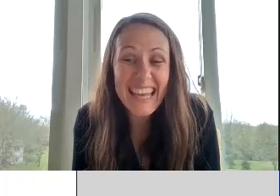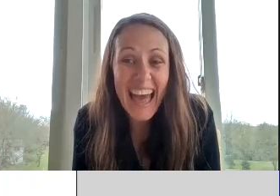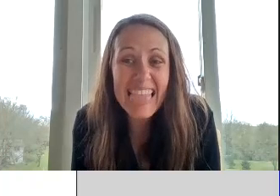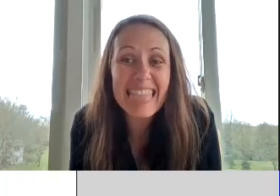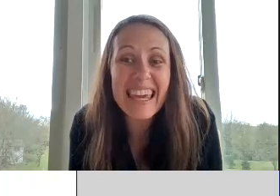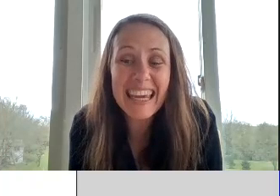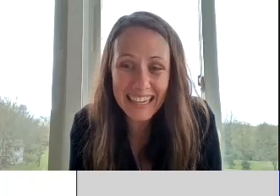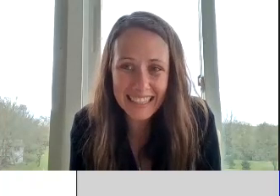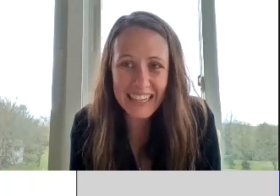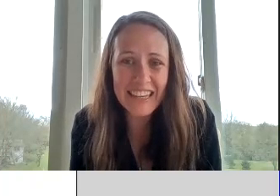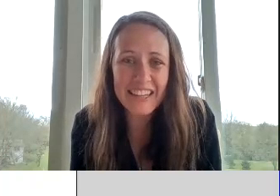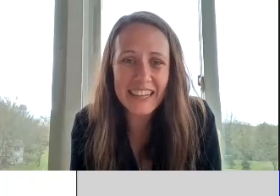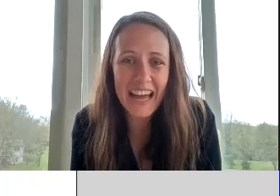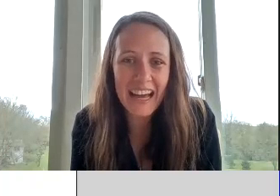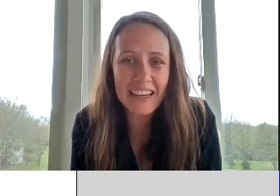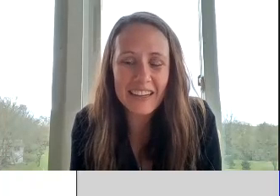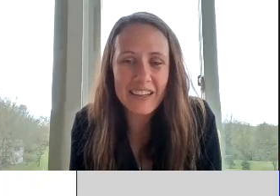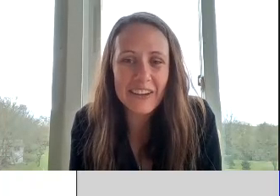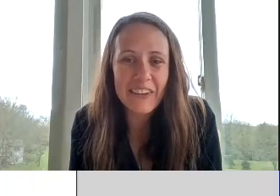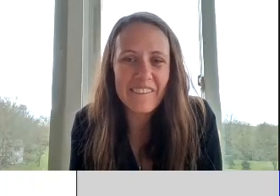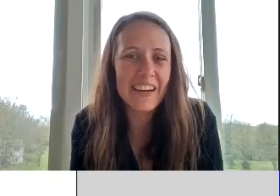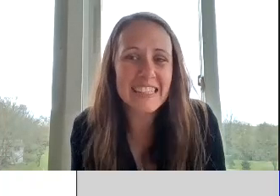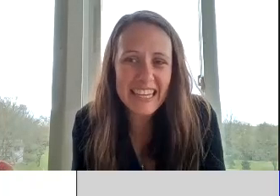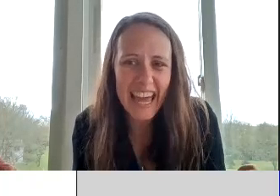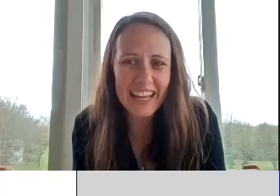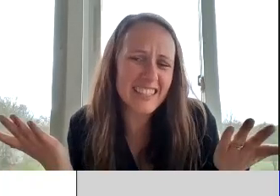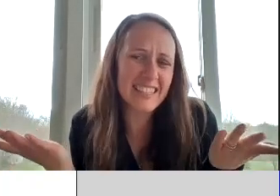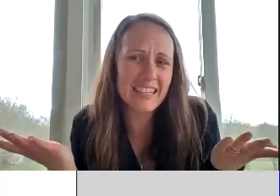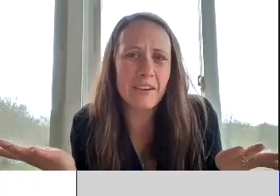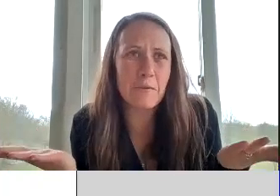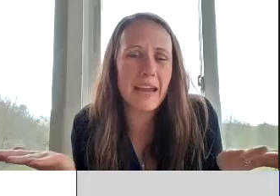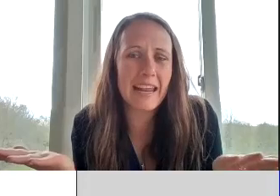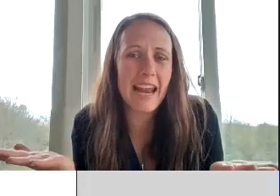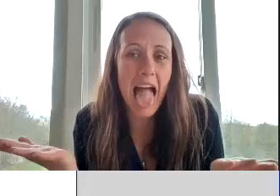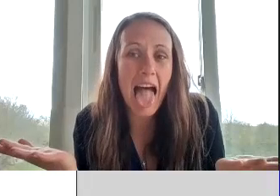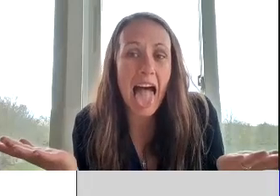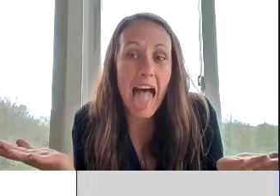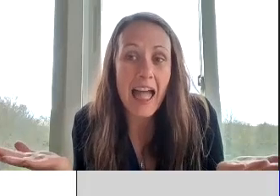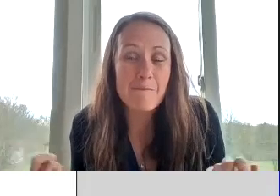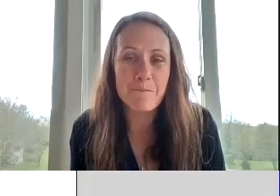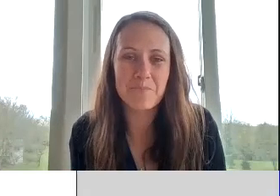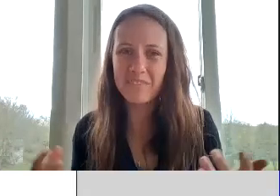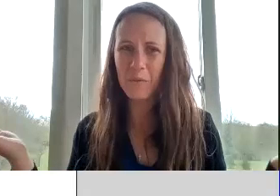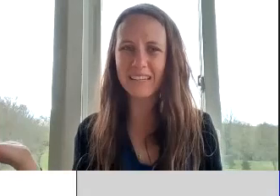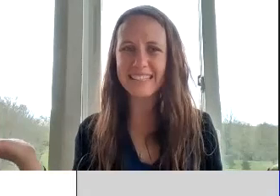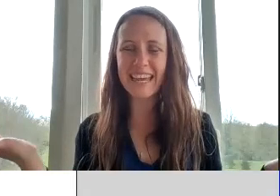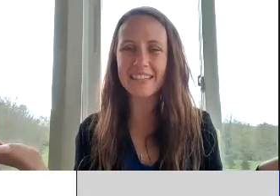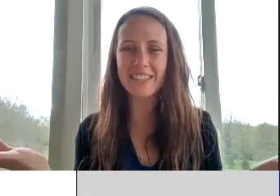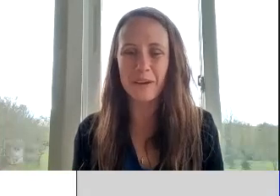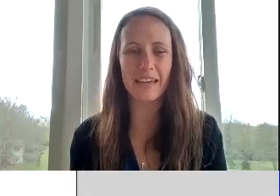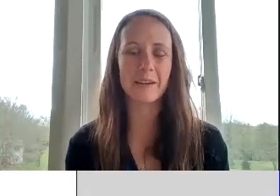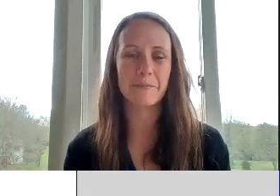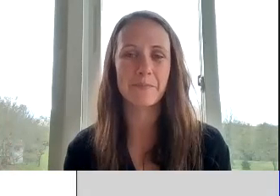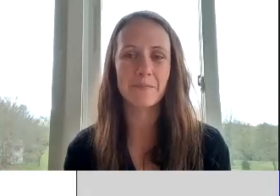Is the cat licking another cat? Or is the cat just sitting there waiting? What is the